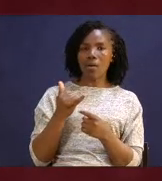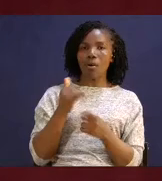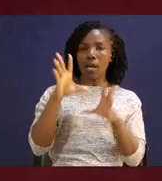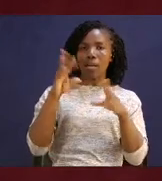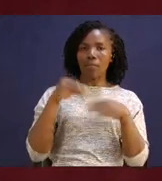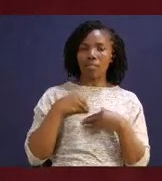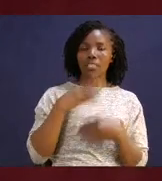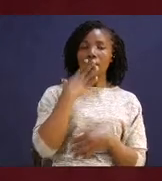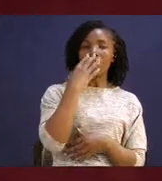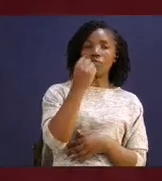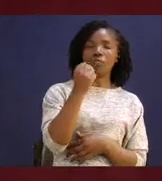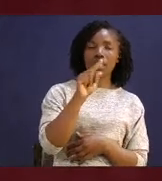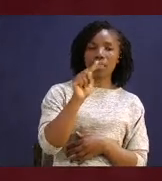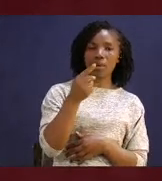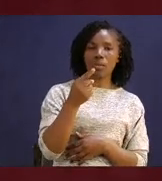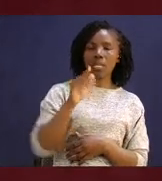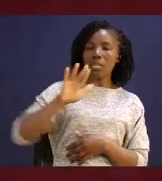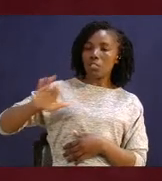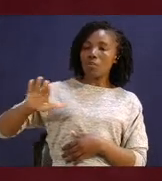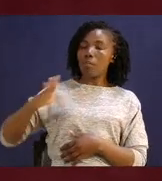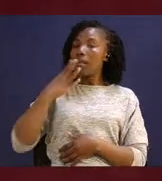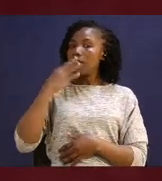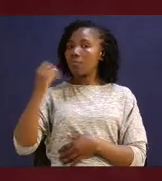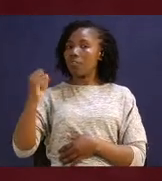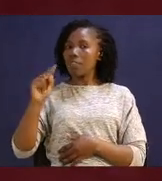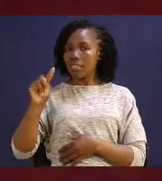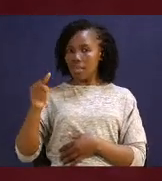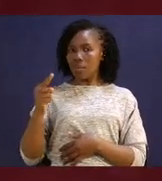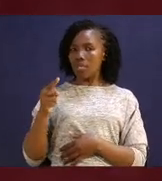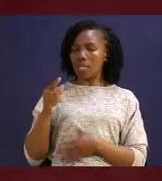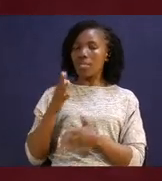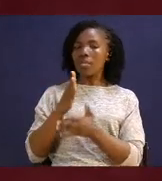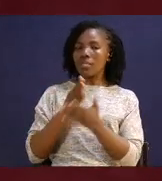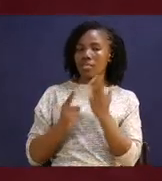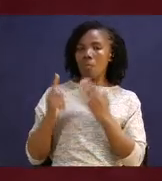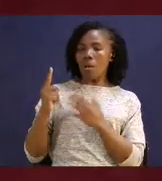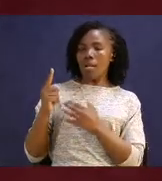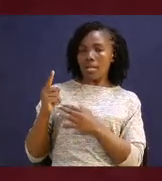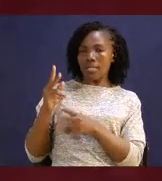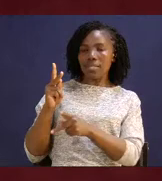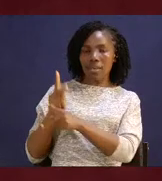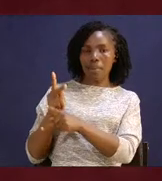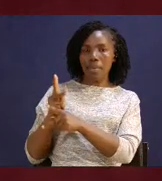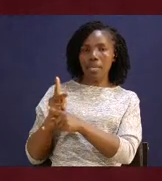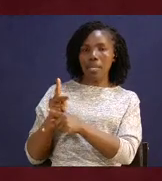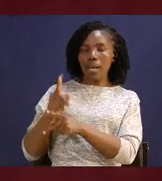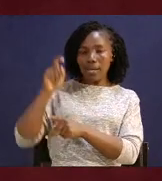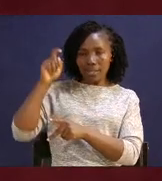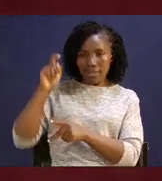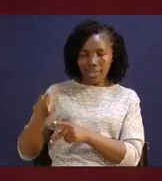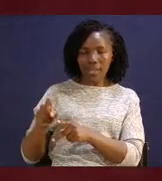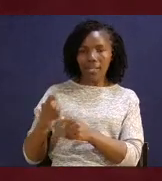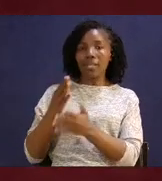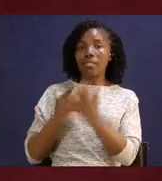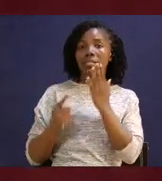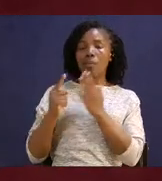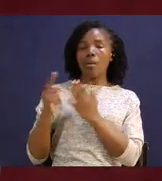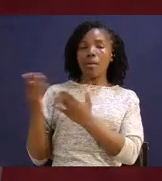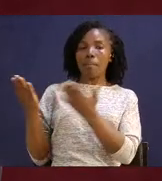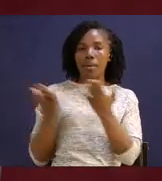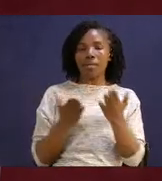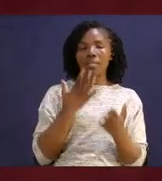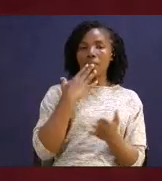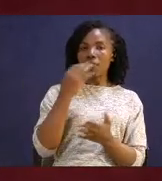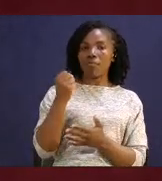my balance. And Lord, I am not going to be satisfied until that balance shows up. Let me tell you this.